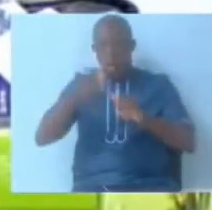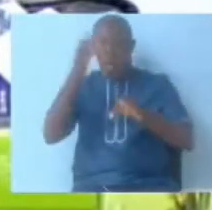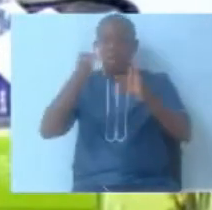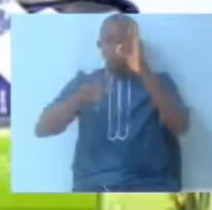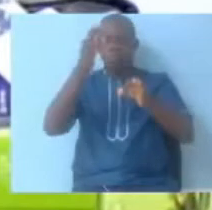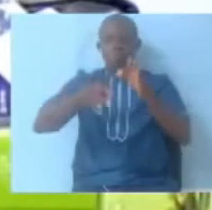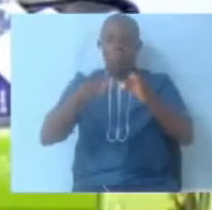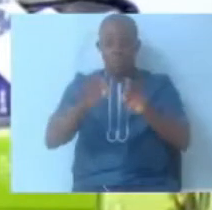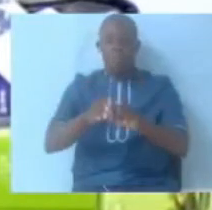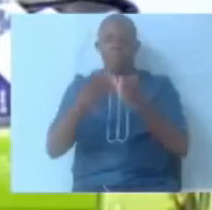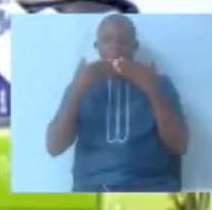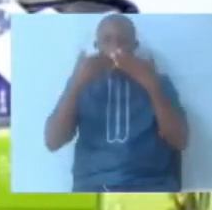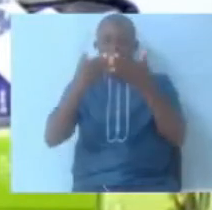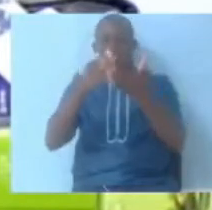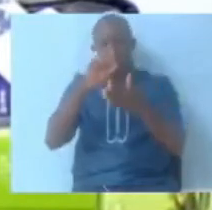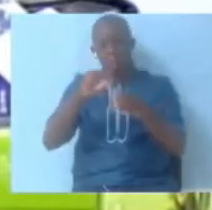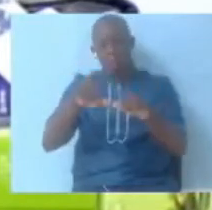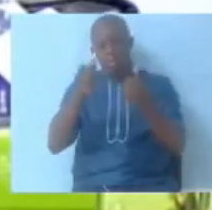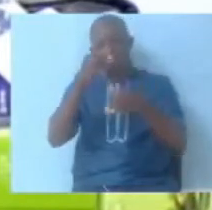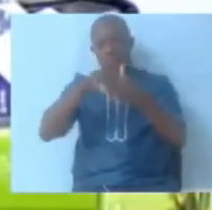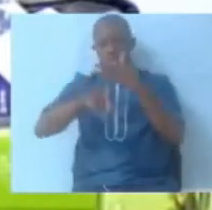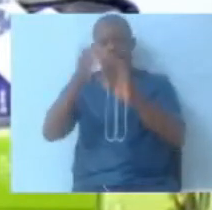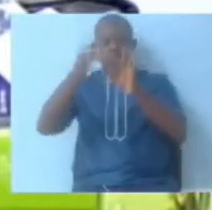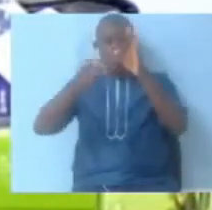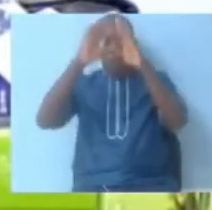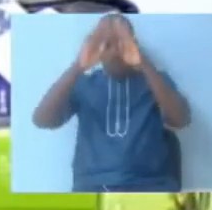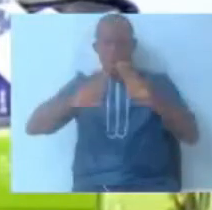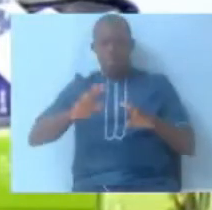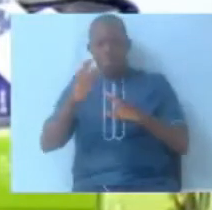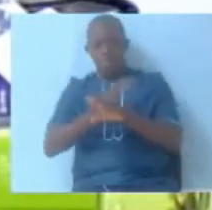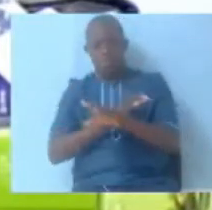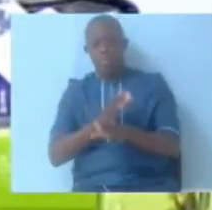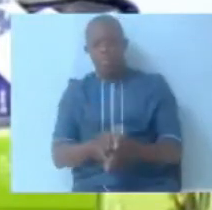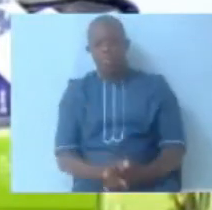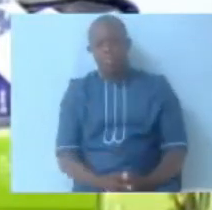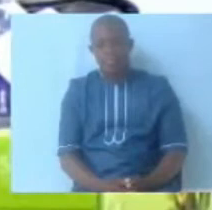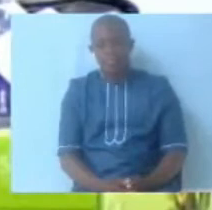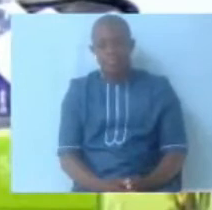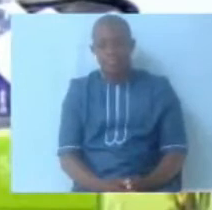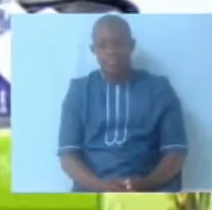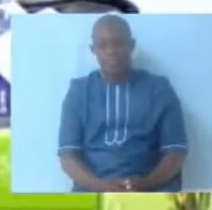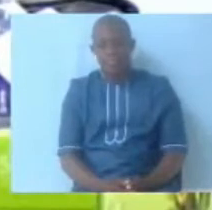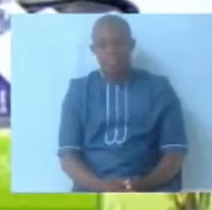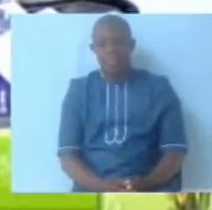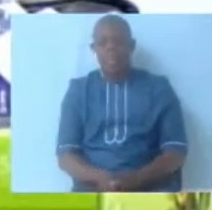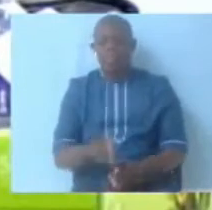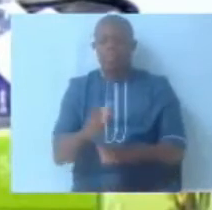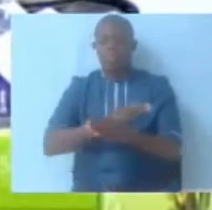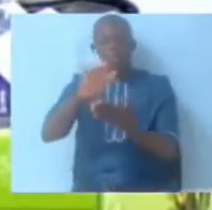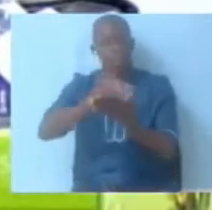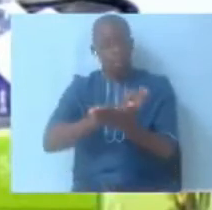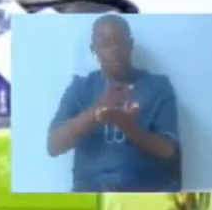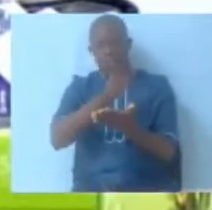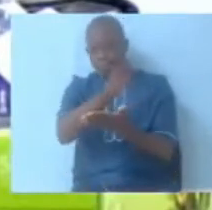kala mutandiroke aninga kango difanang lumeng akobe fola kitibunda nyina. Notices were served on both